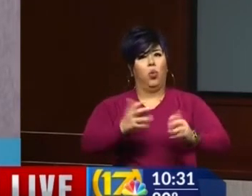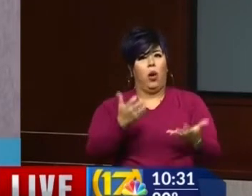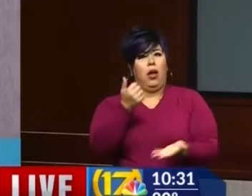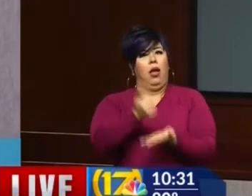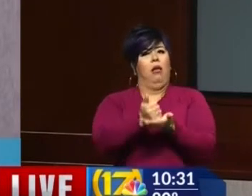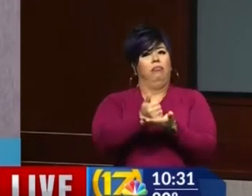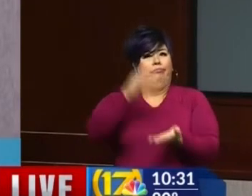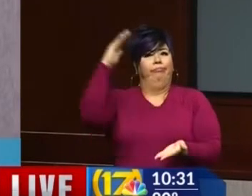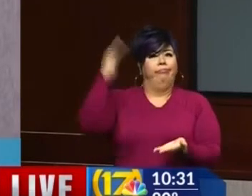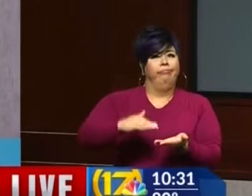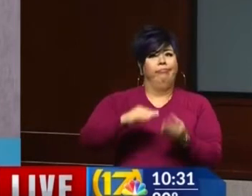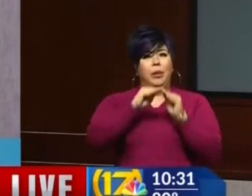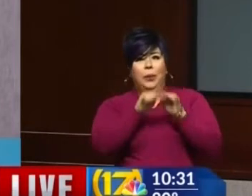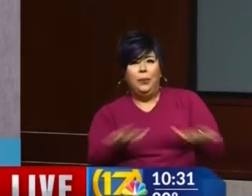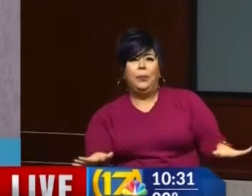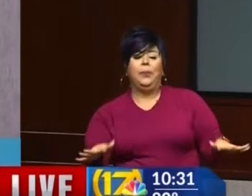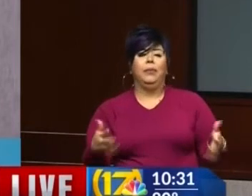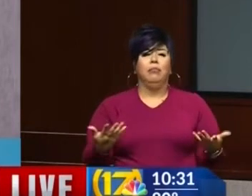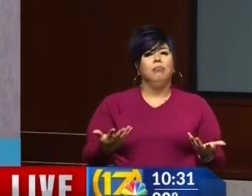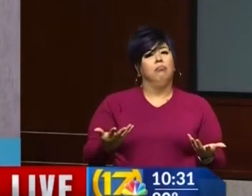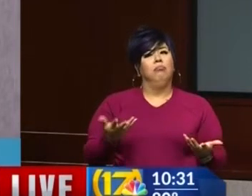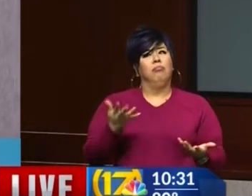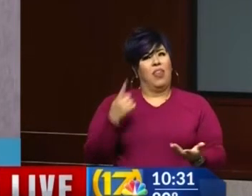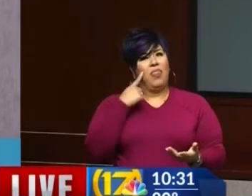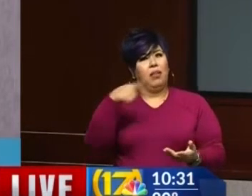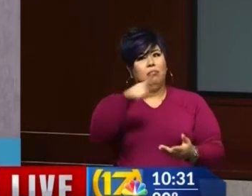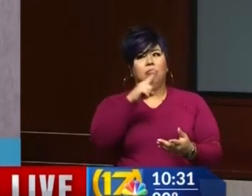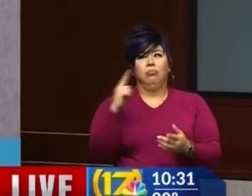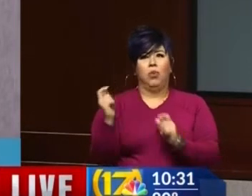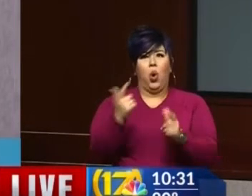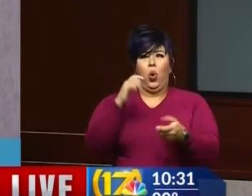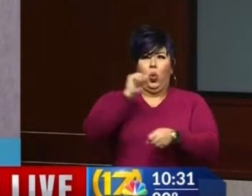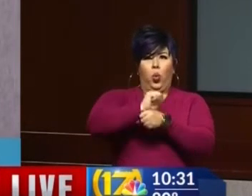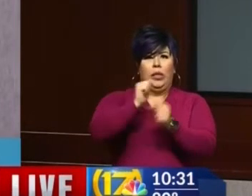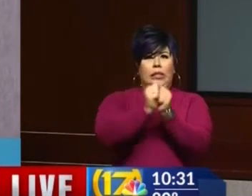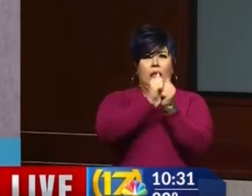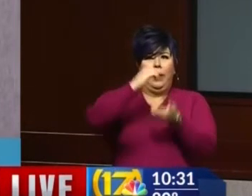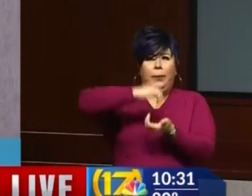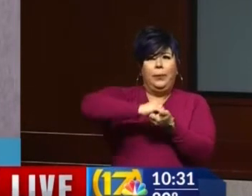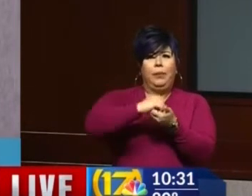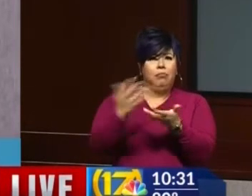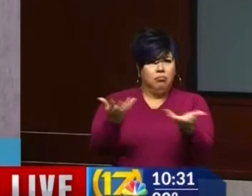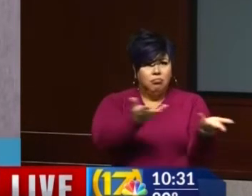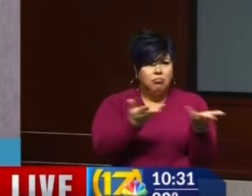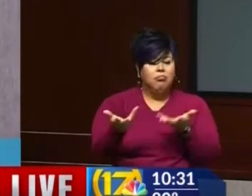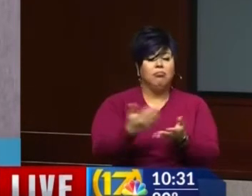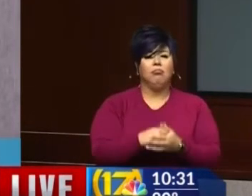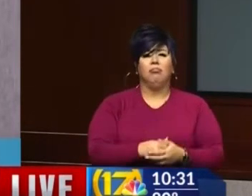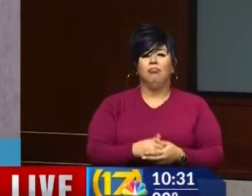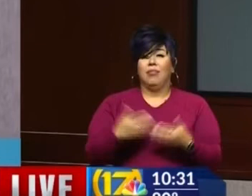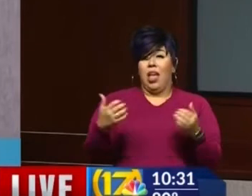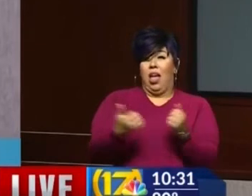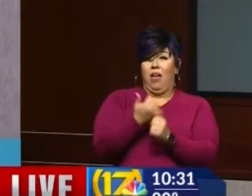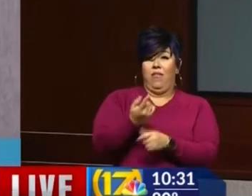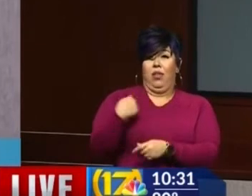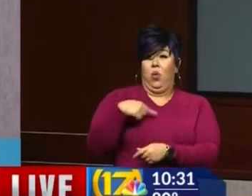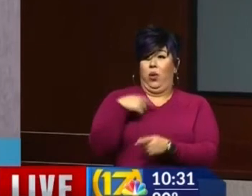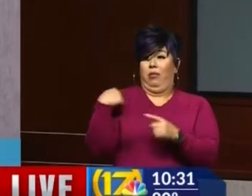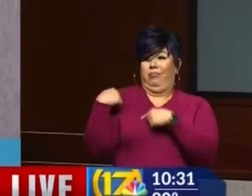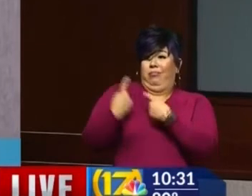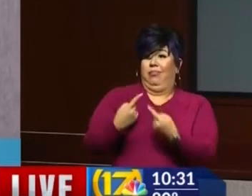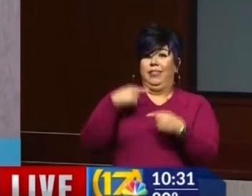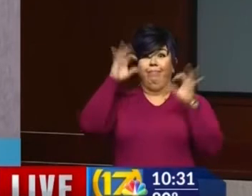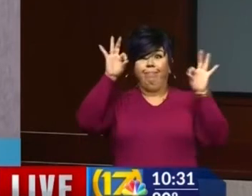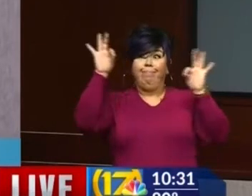the spread, slow the spread, flatten the curve is working. All the public health best practices that individuals,